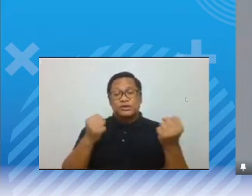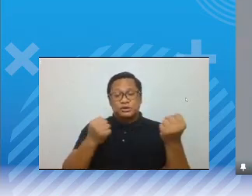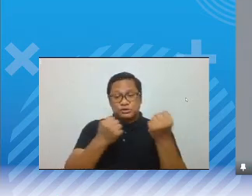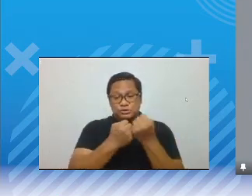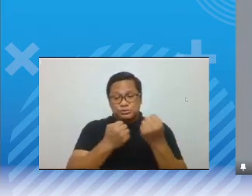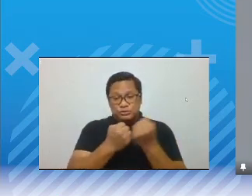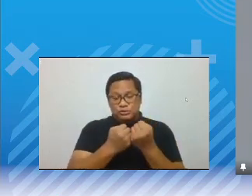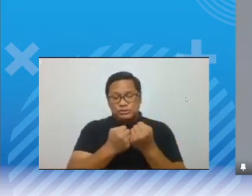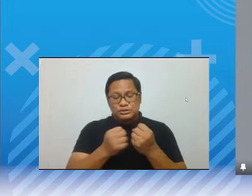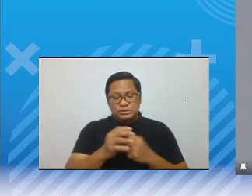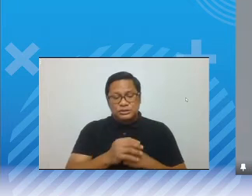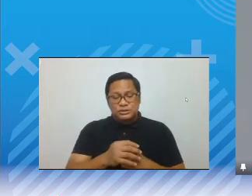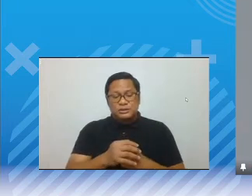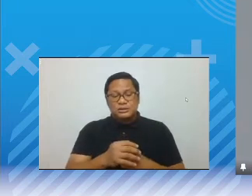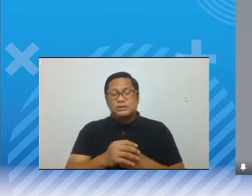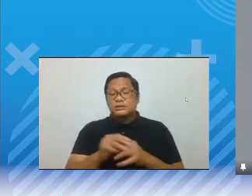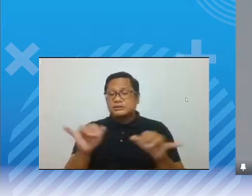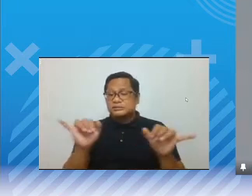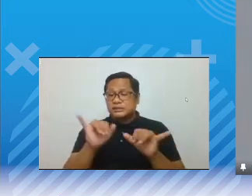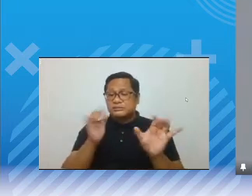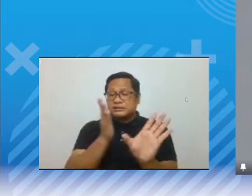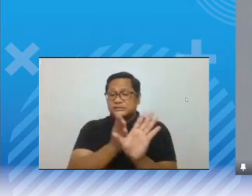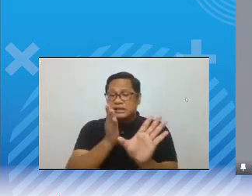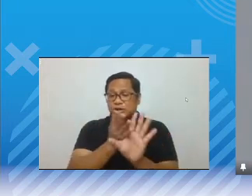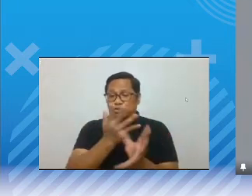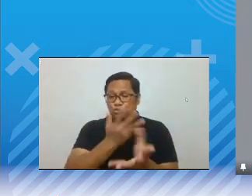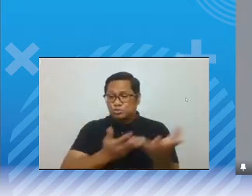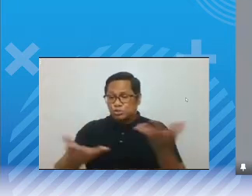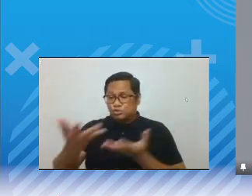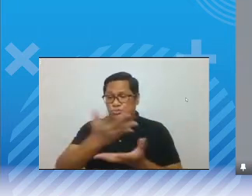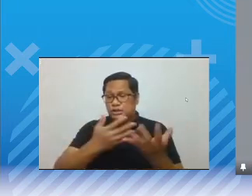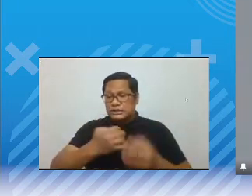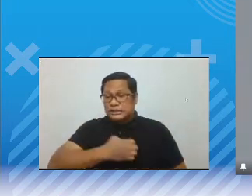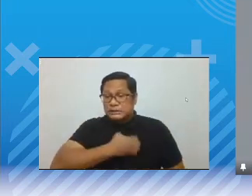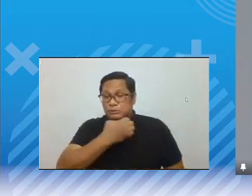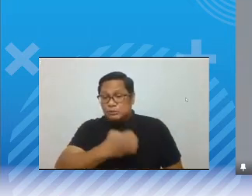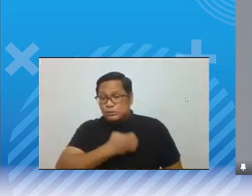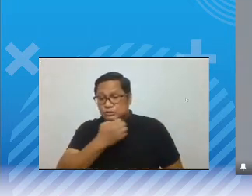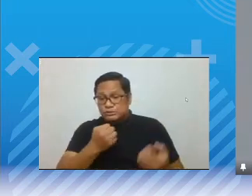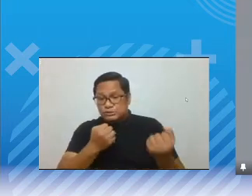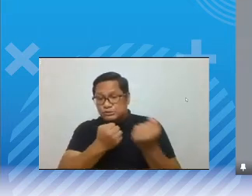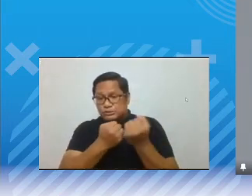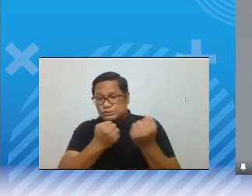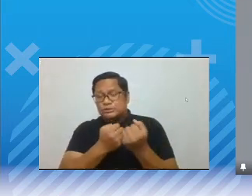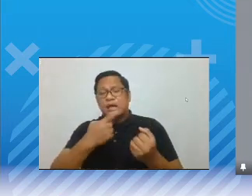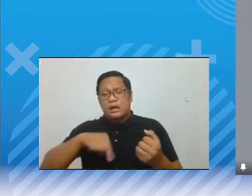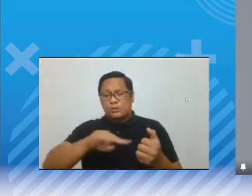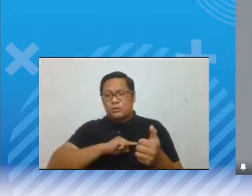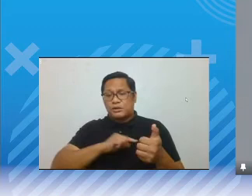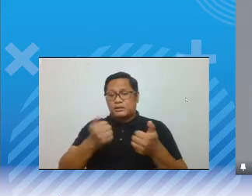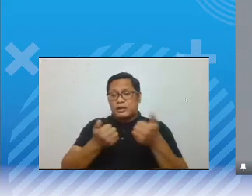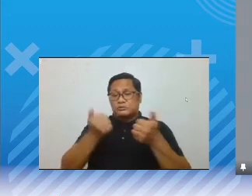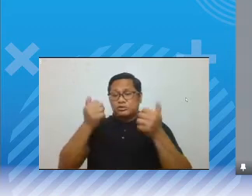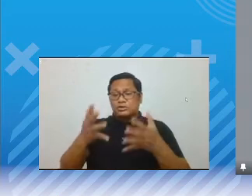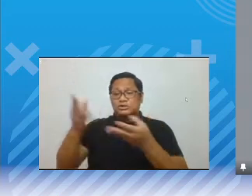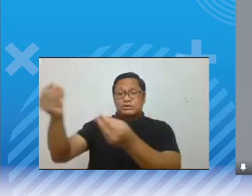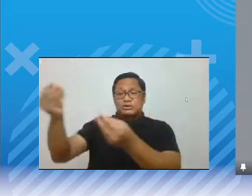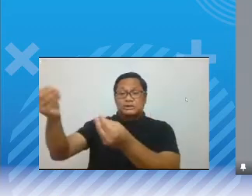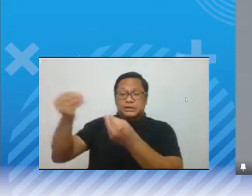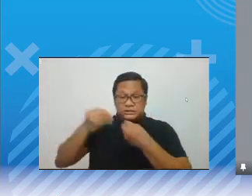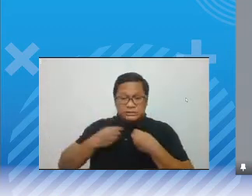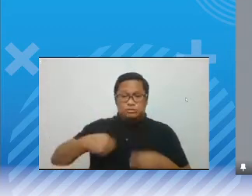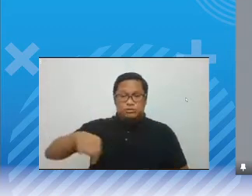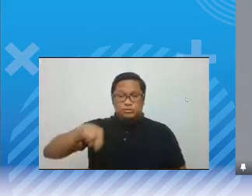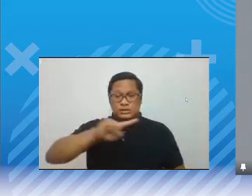the psychosocial or emotional support that our administrators could give, I